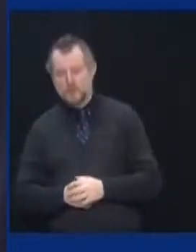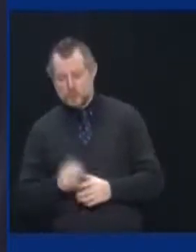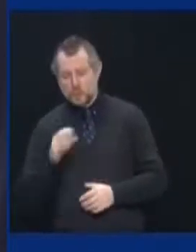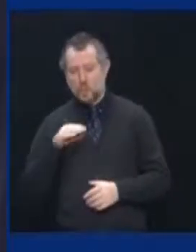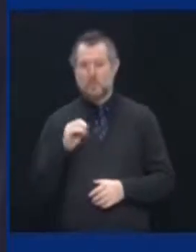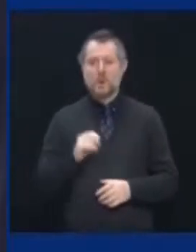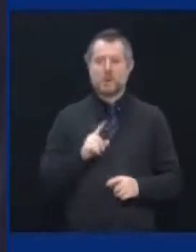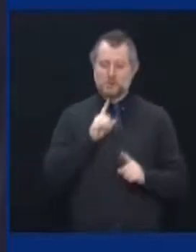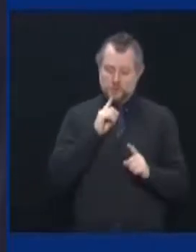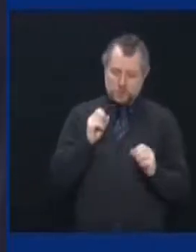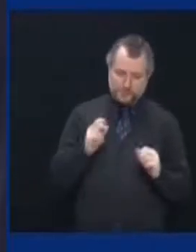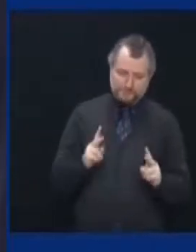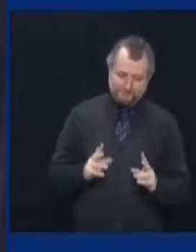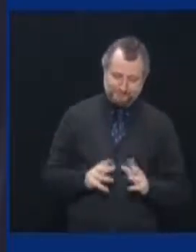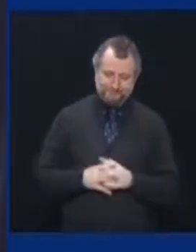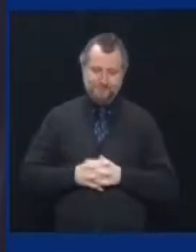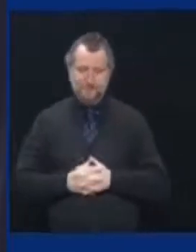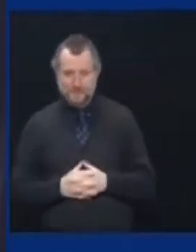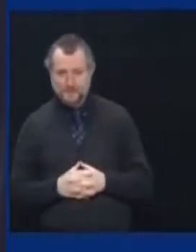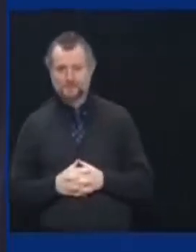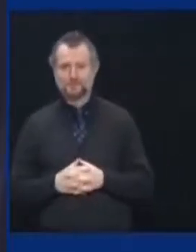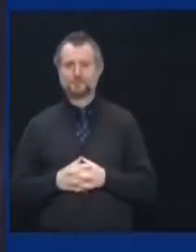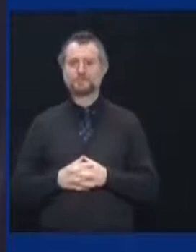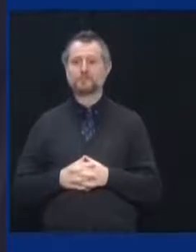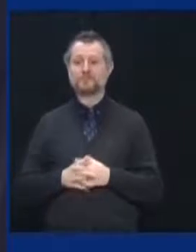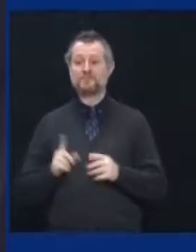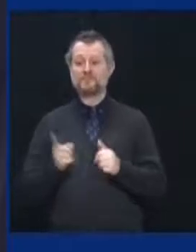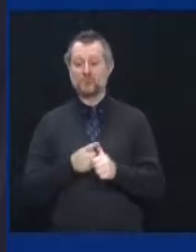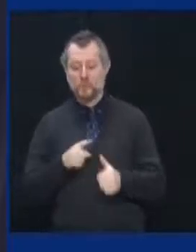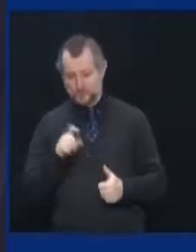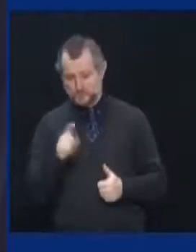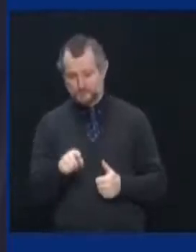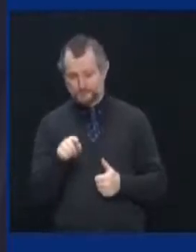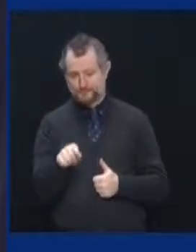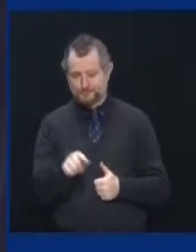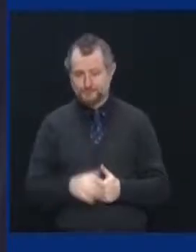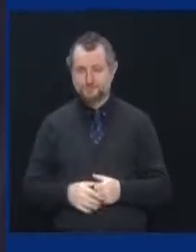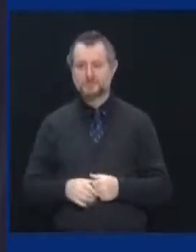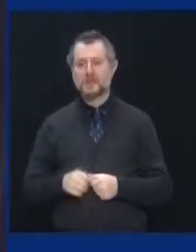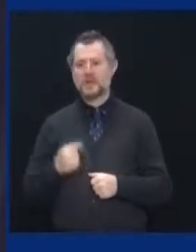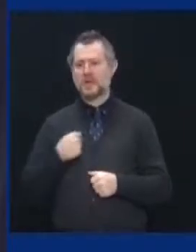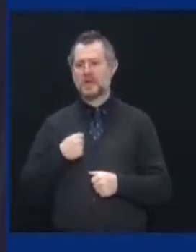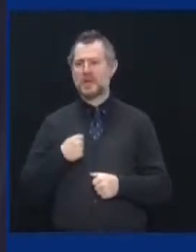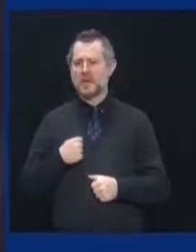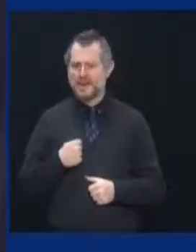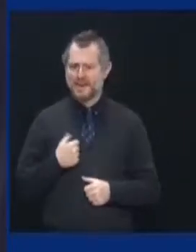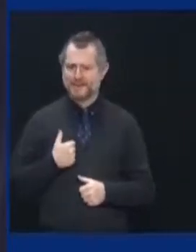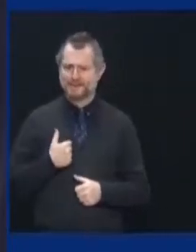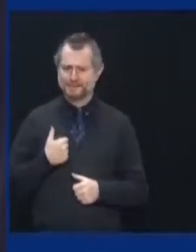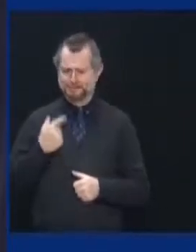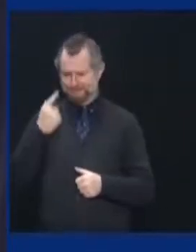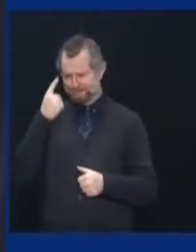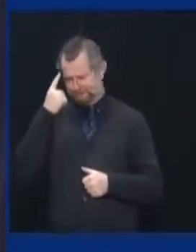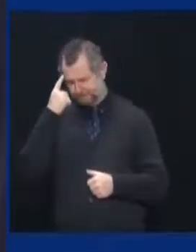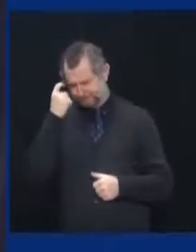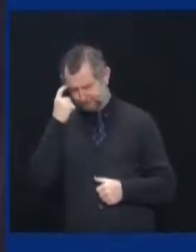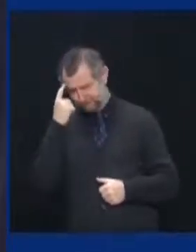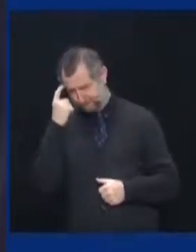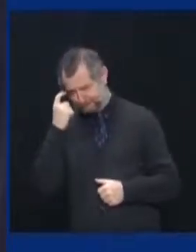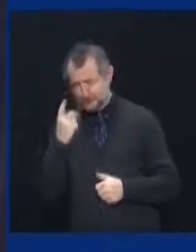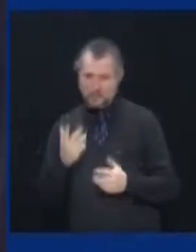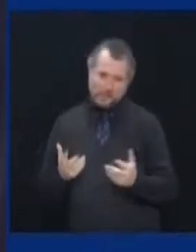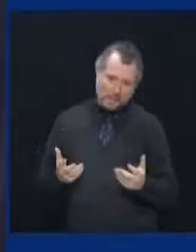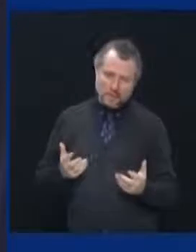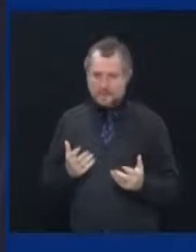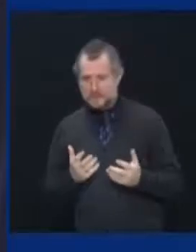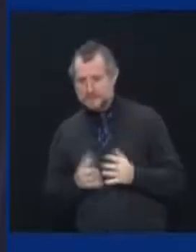Let's do both. One, Zach, I think, I am not a big fan